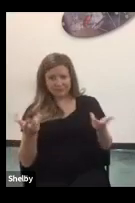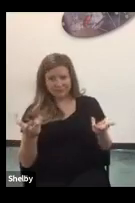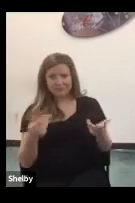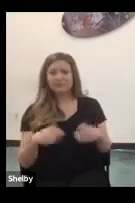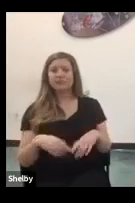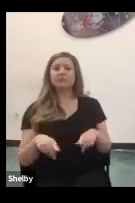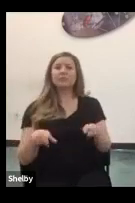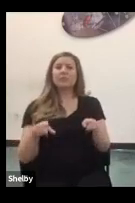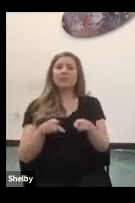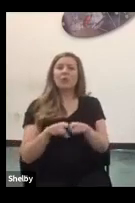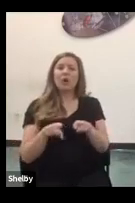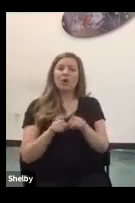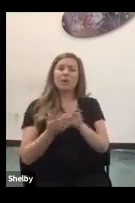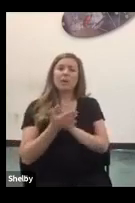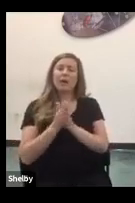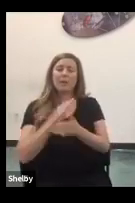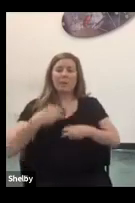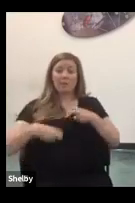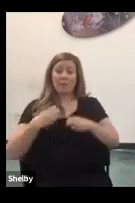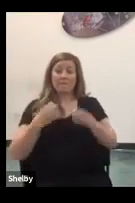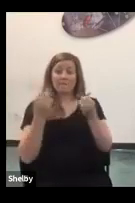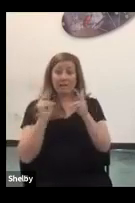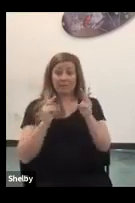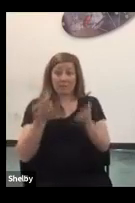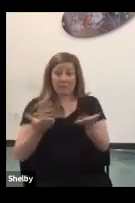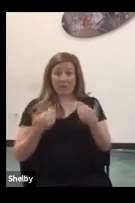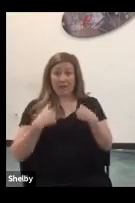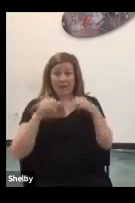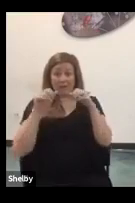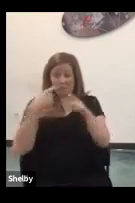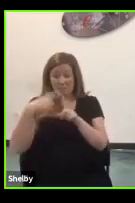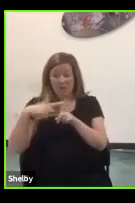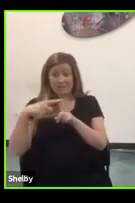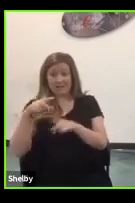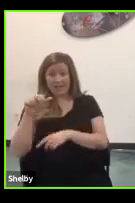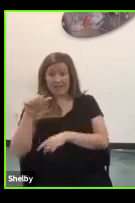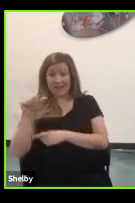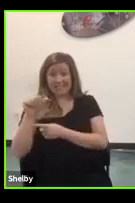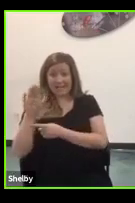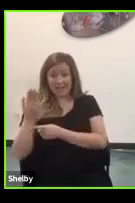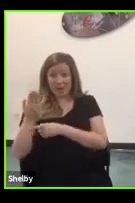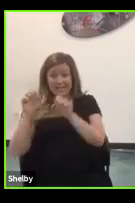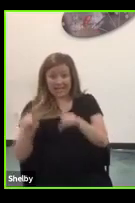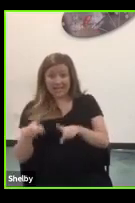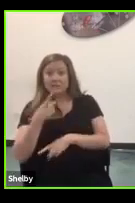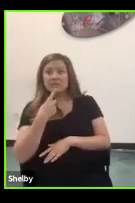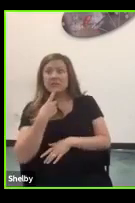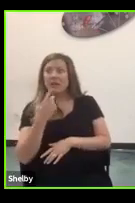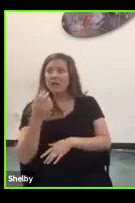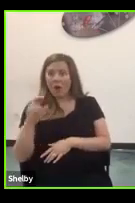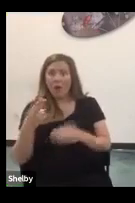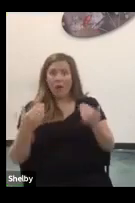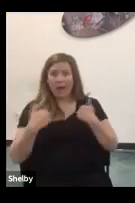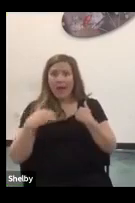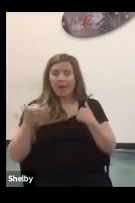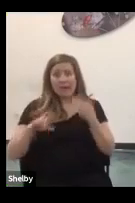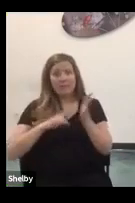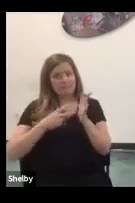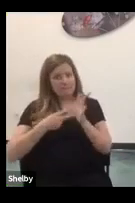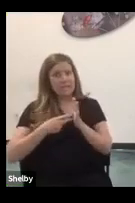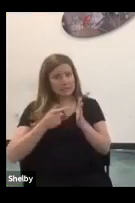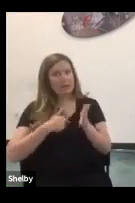of many people might get an antibody test that would be positive and say, well, I have antibodies, that must mean I